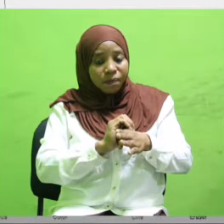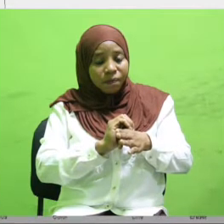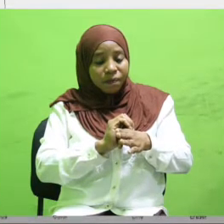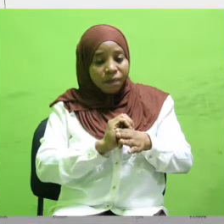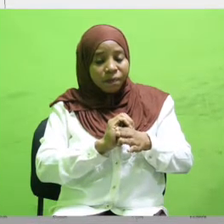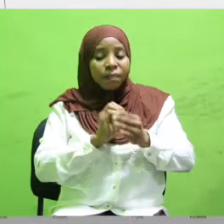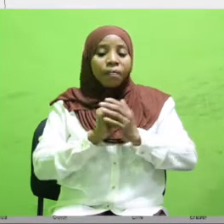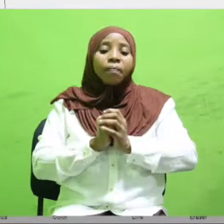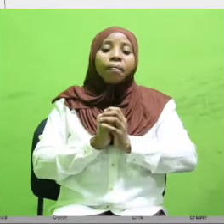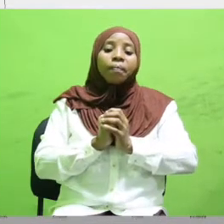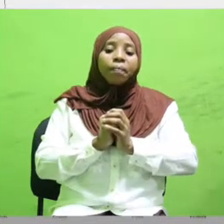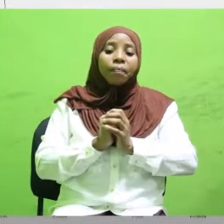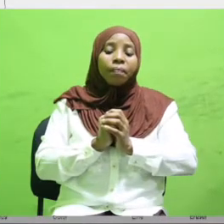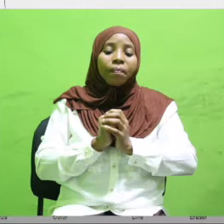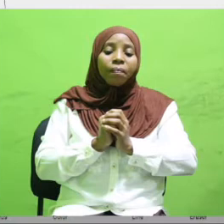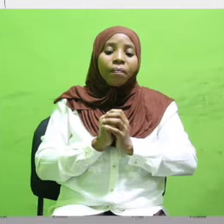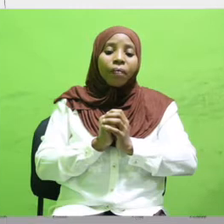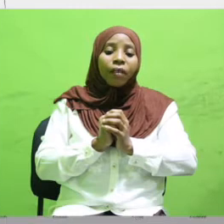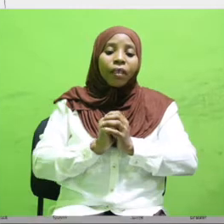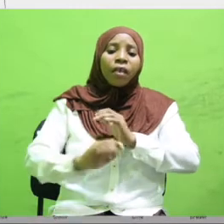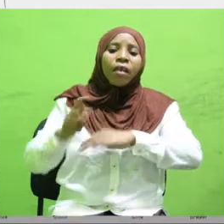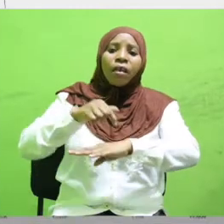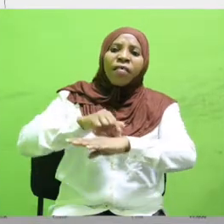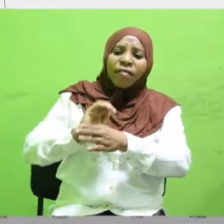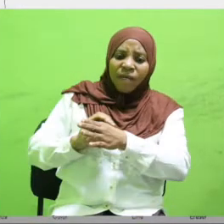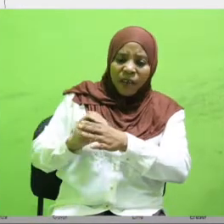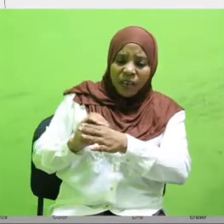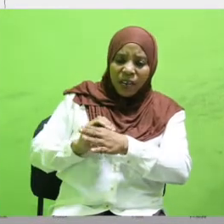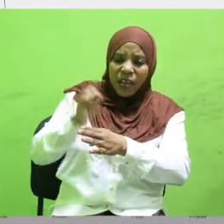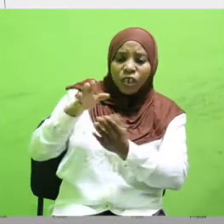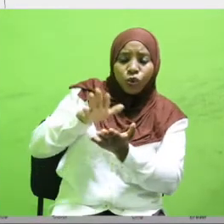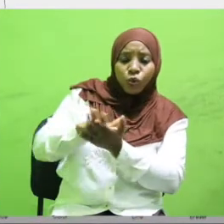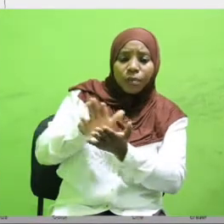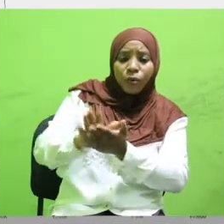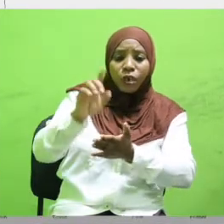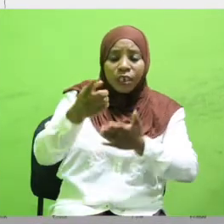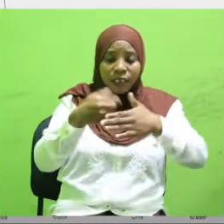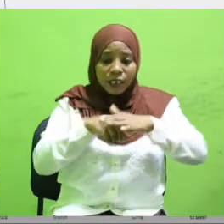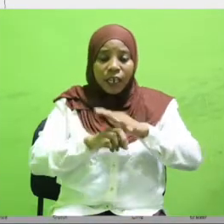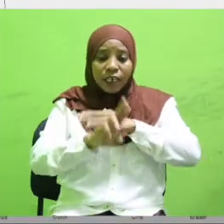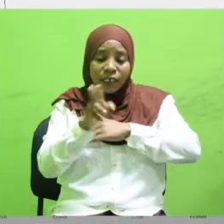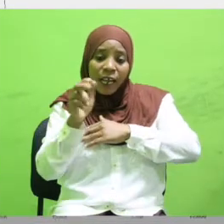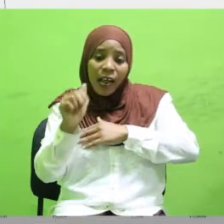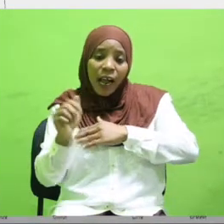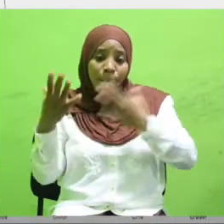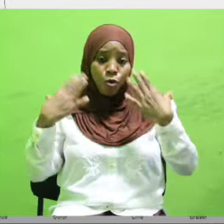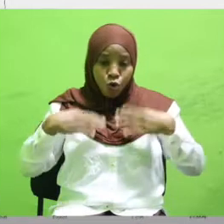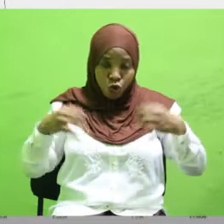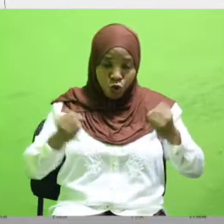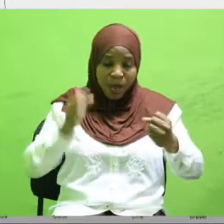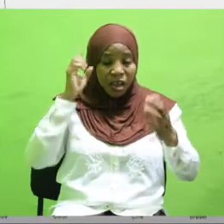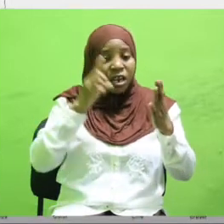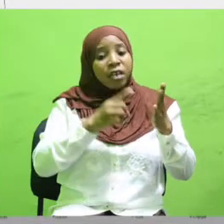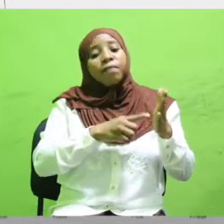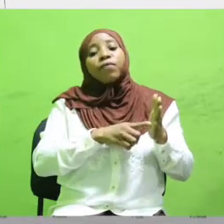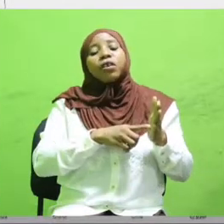as myotoxins. So some fungi produce this and can harm humans. For instance, there